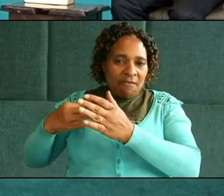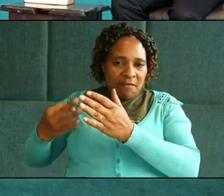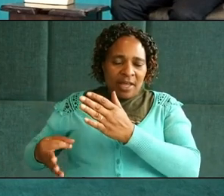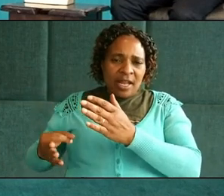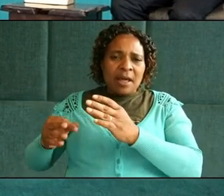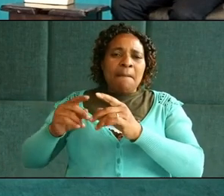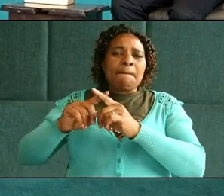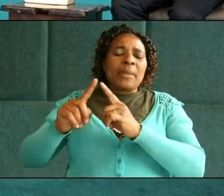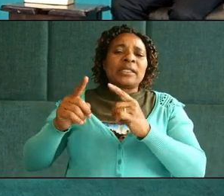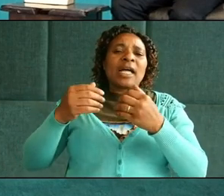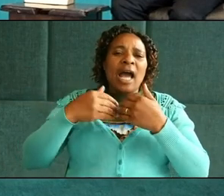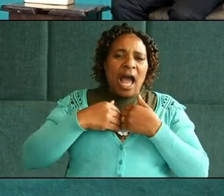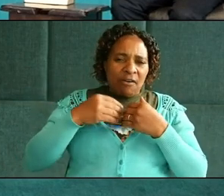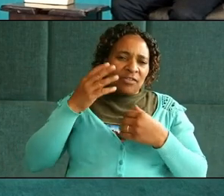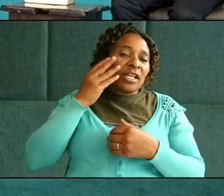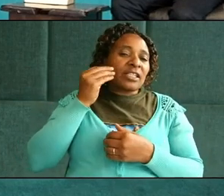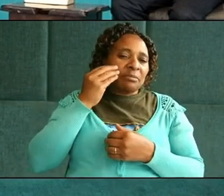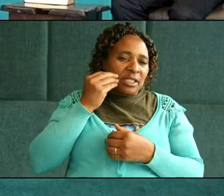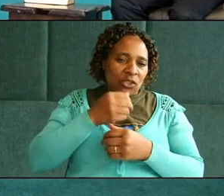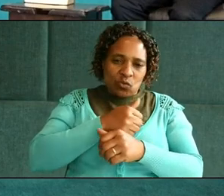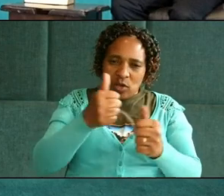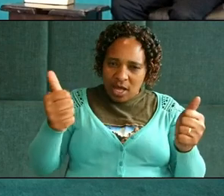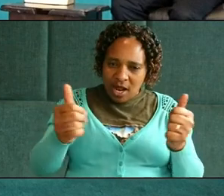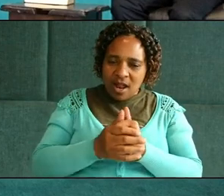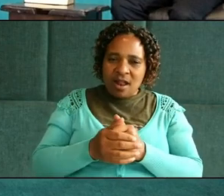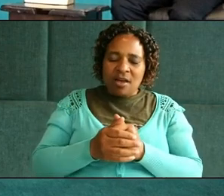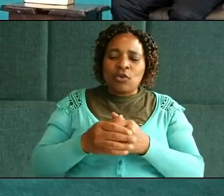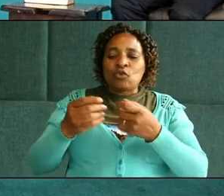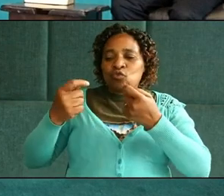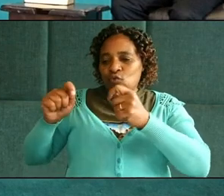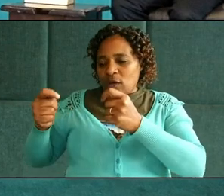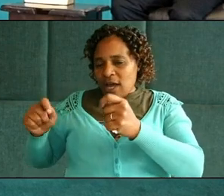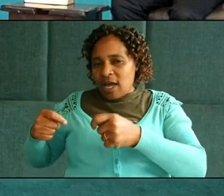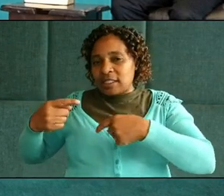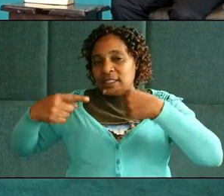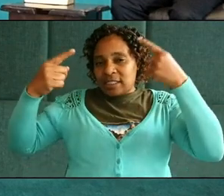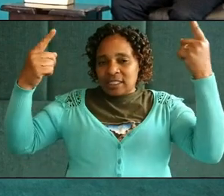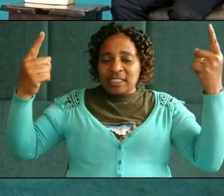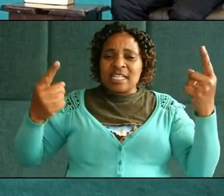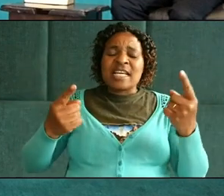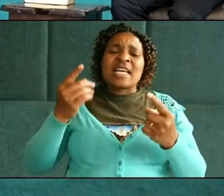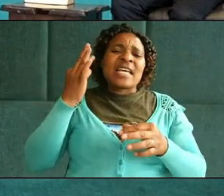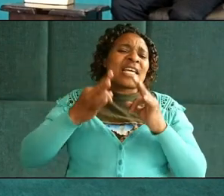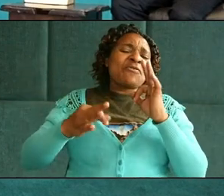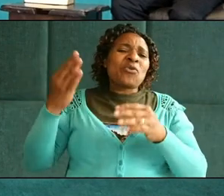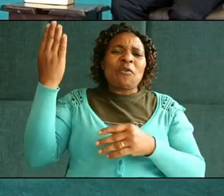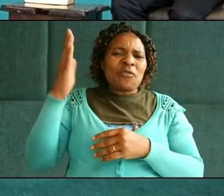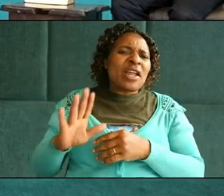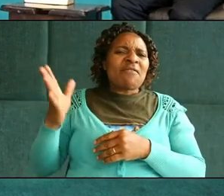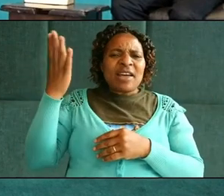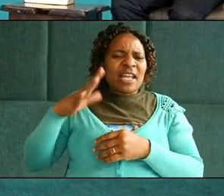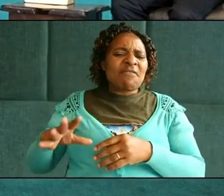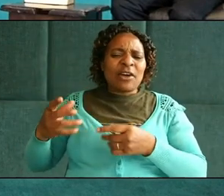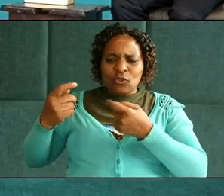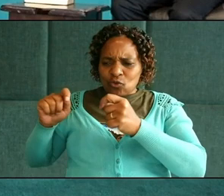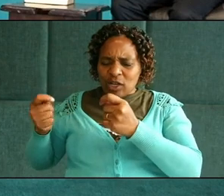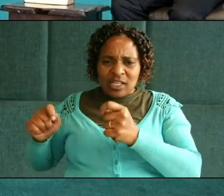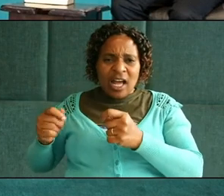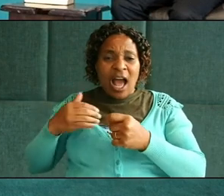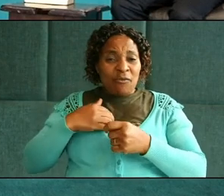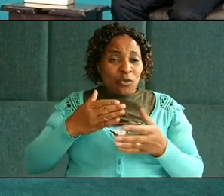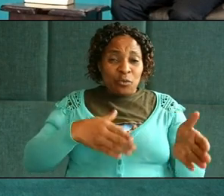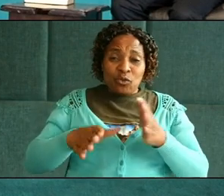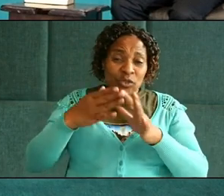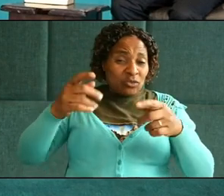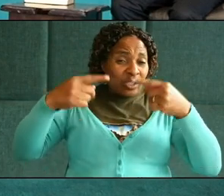but you would have gained experience. Or you will try and succeed. So if you never tried, then you'd have never had the opportunity to